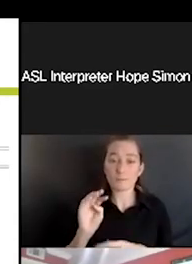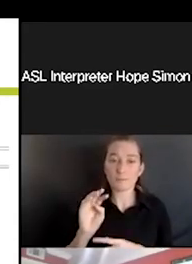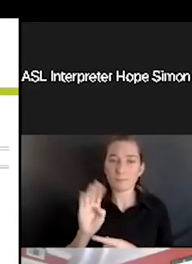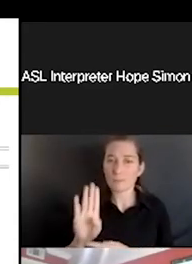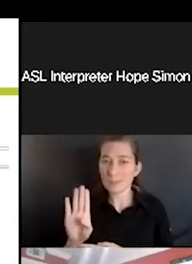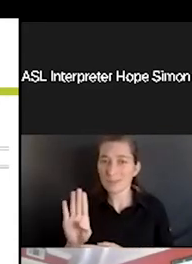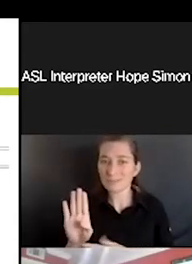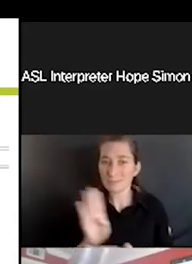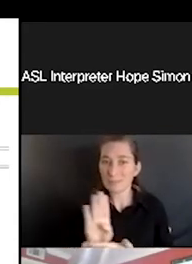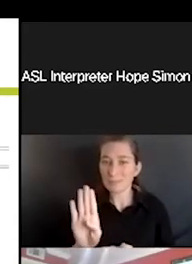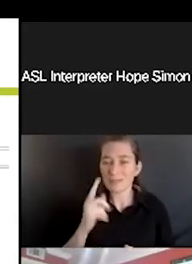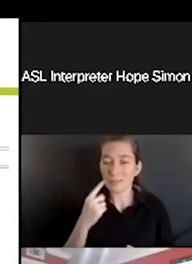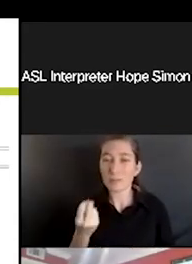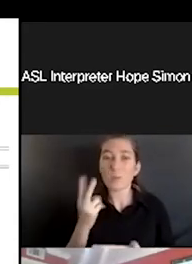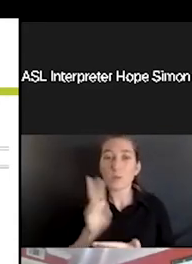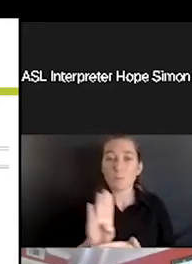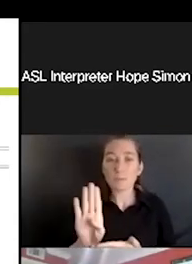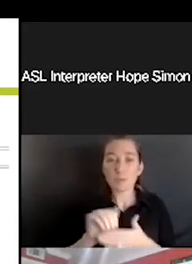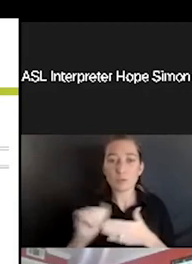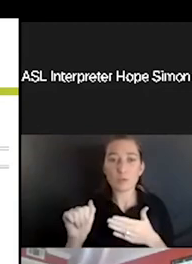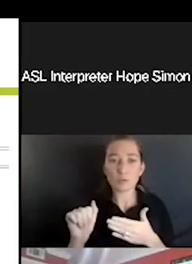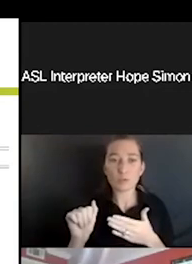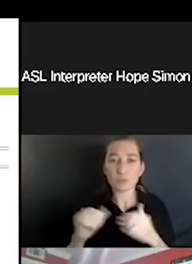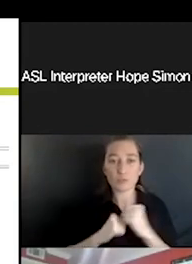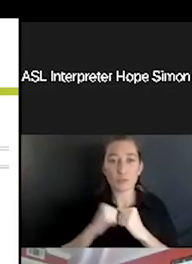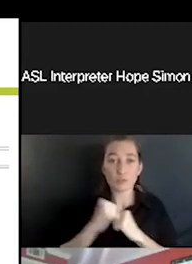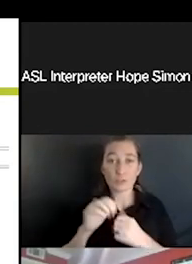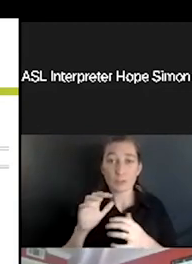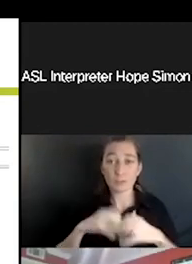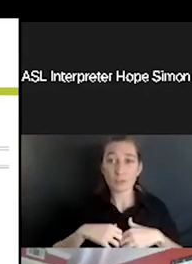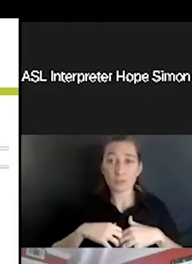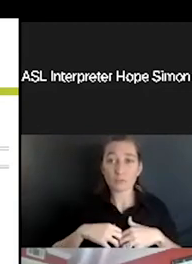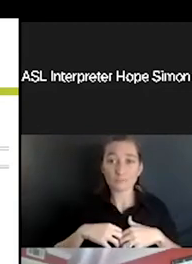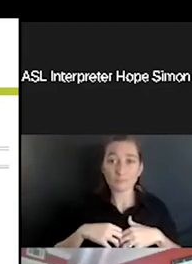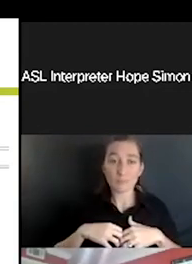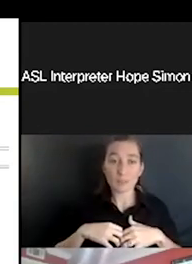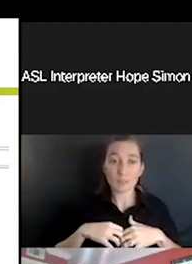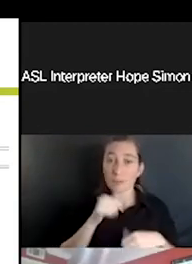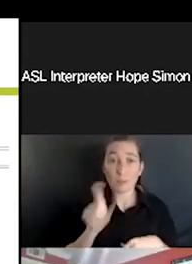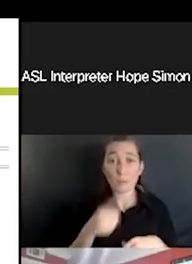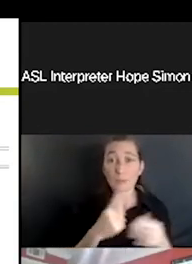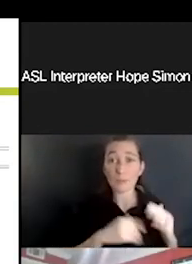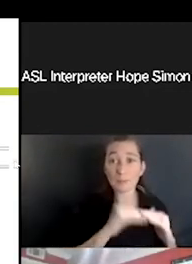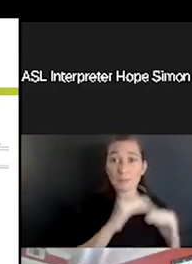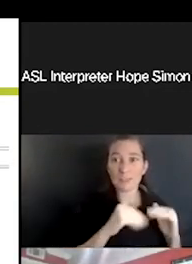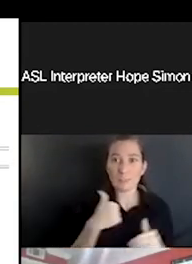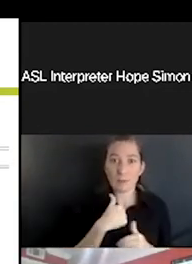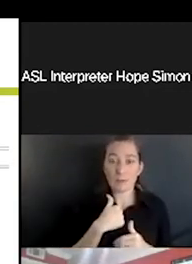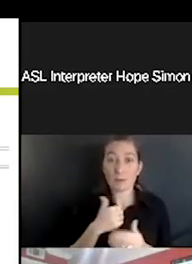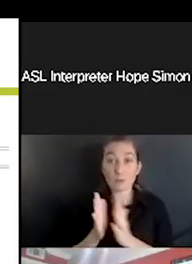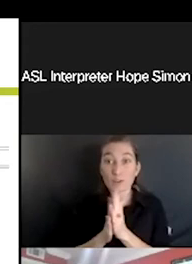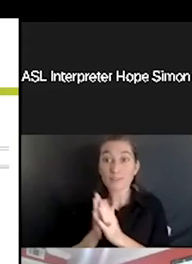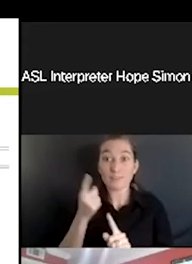some other aspects of the damage, because it's not just structural, right? It's loss of productivity, et cetera. This graph,